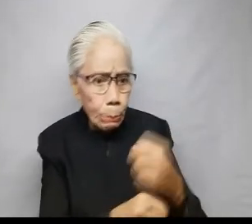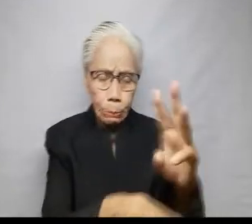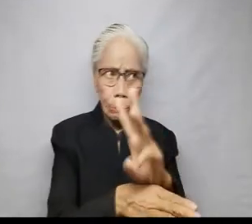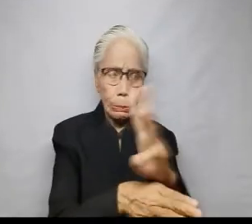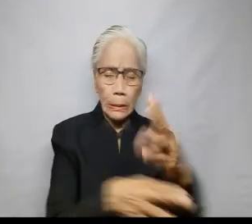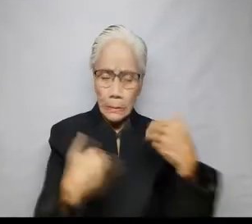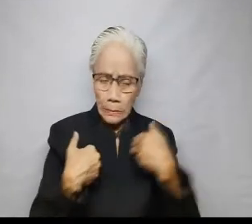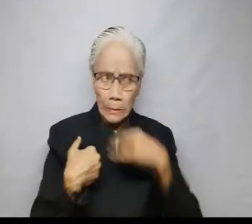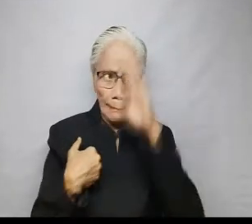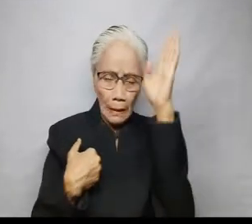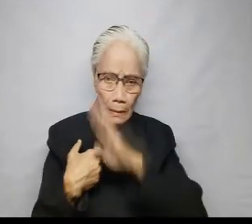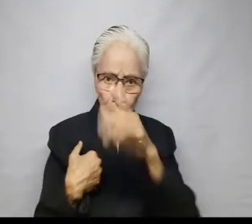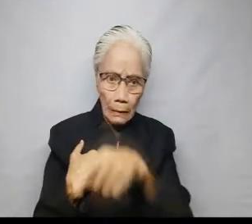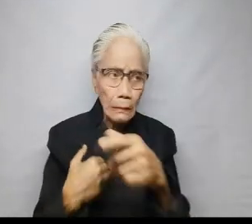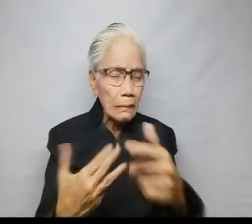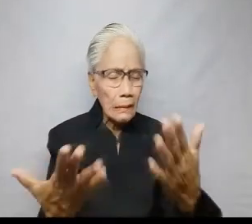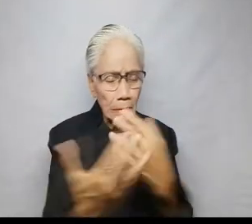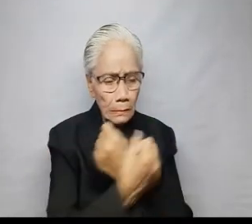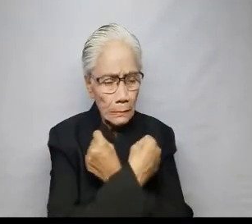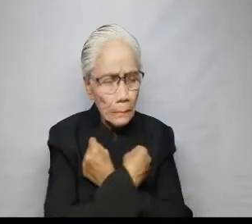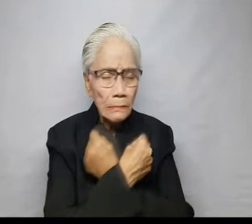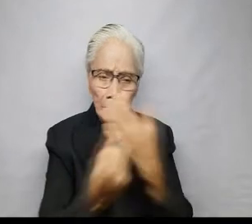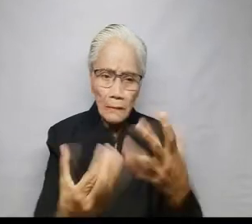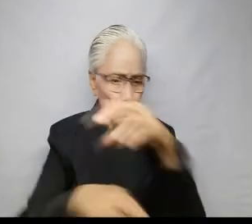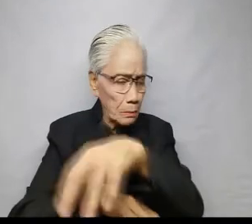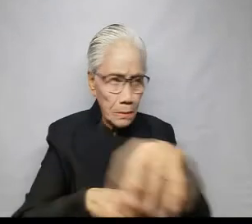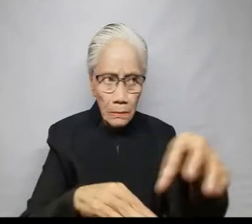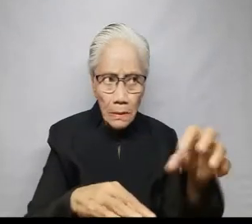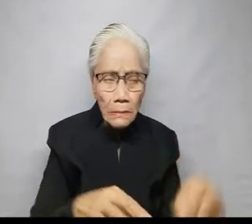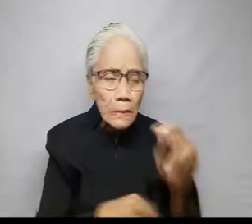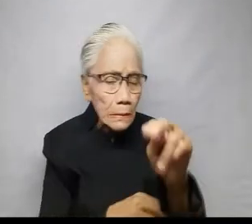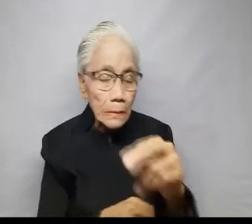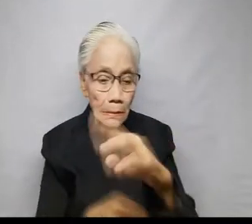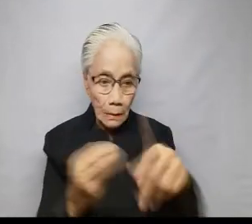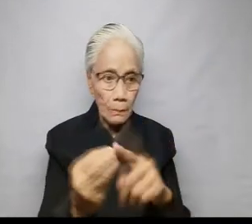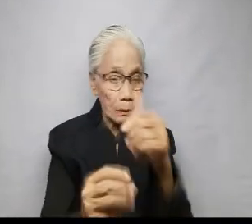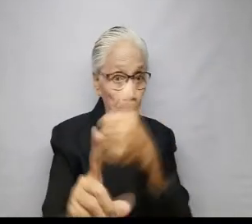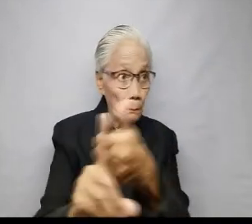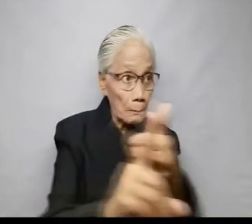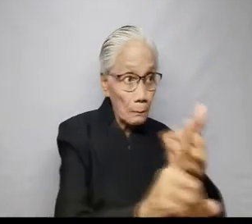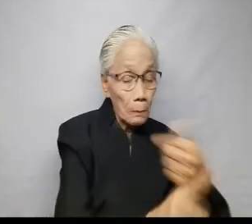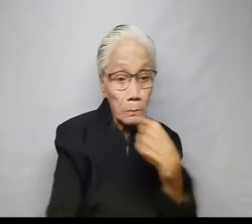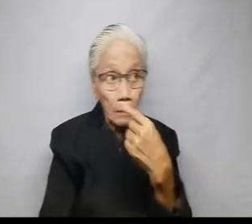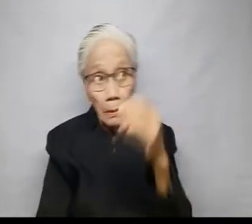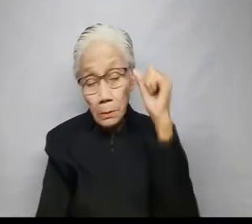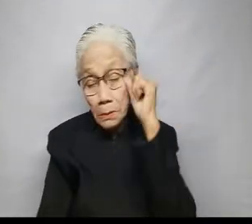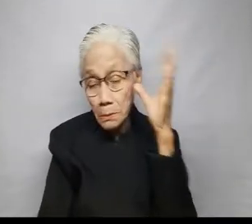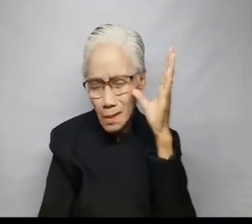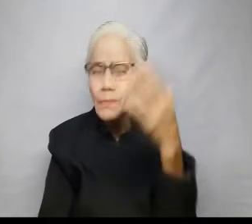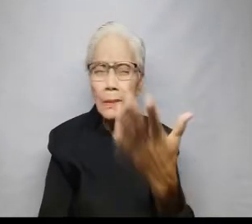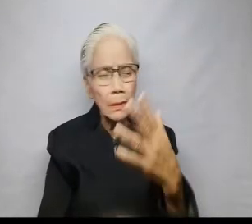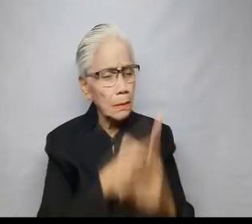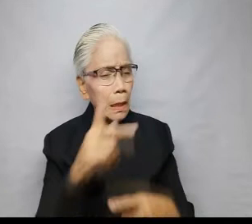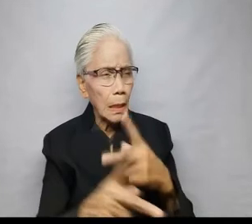of wearing bad shoes have deformed her feet. That is the kind of love that places our neighbor's needs above our own," says